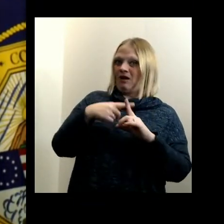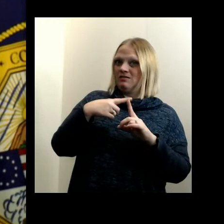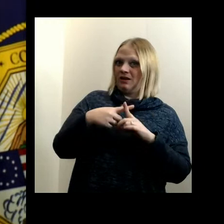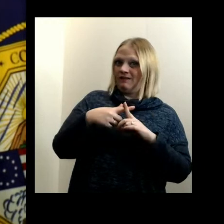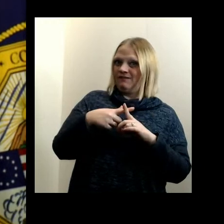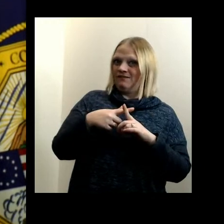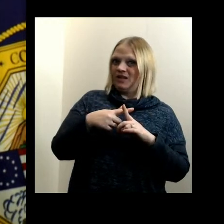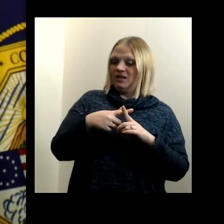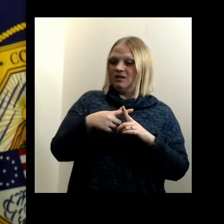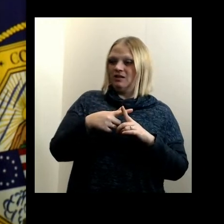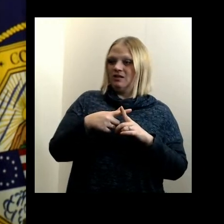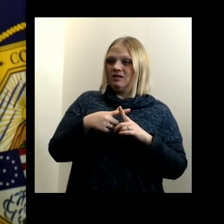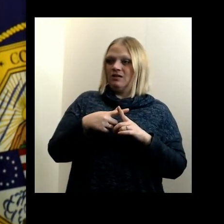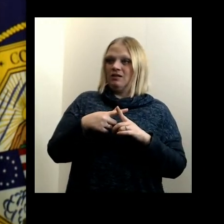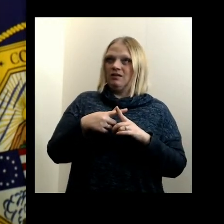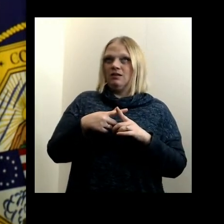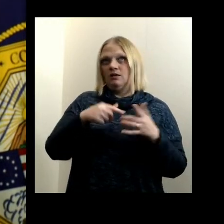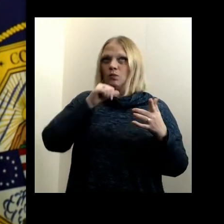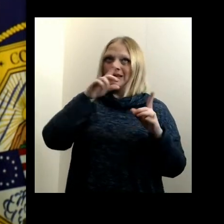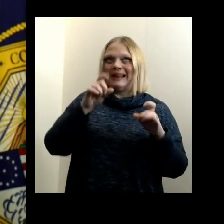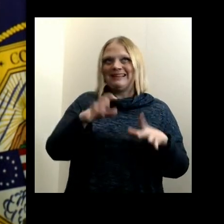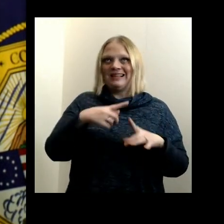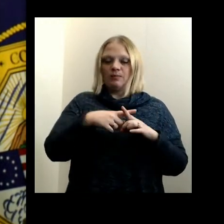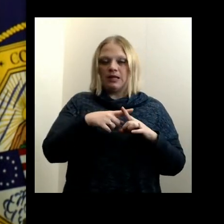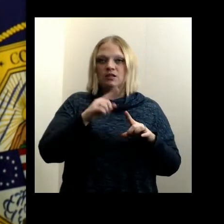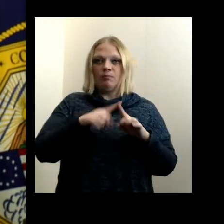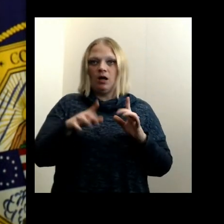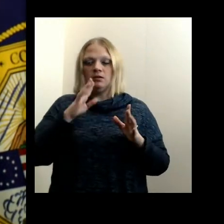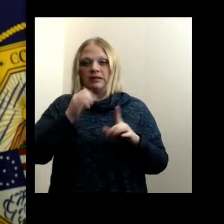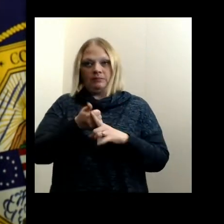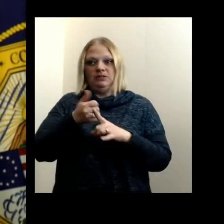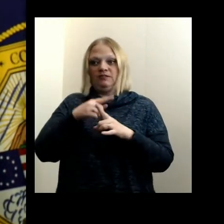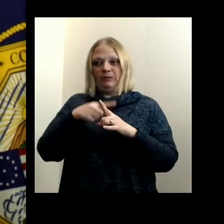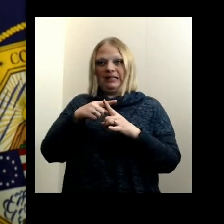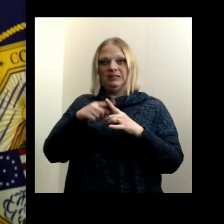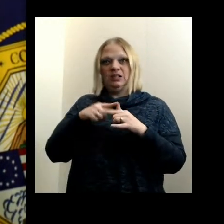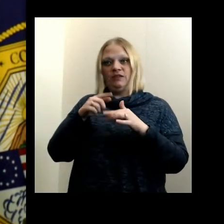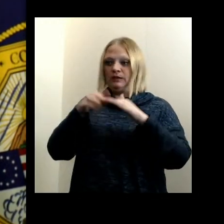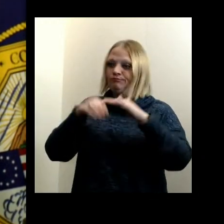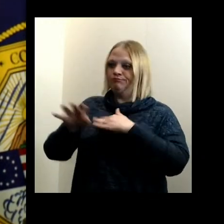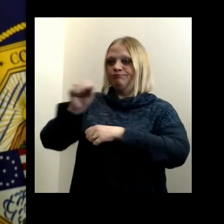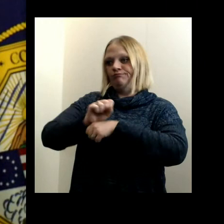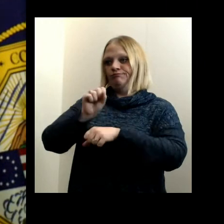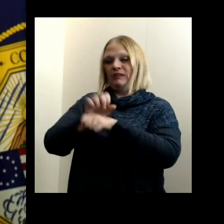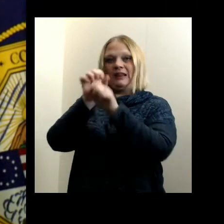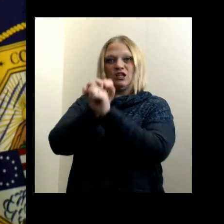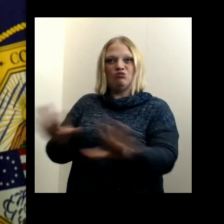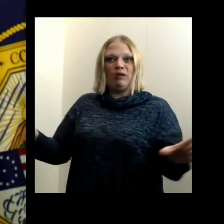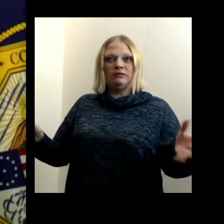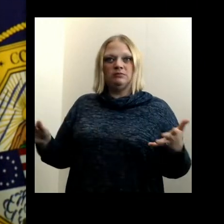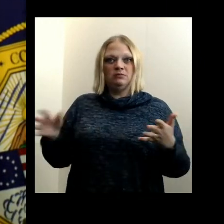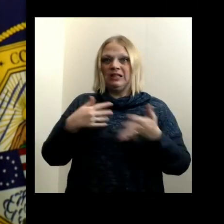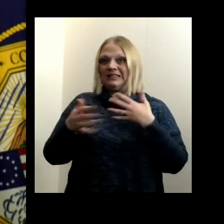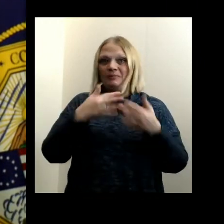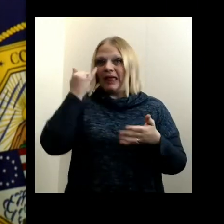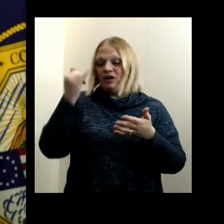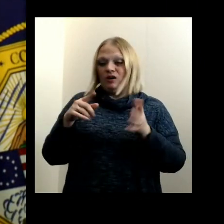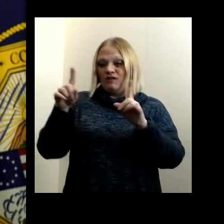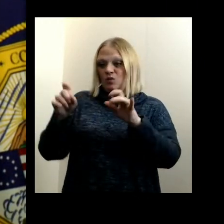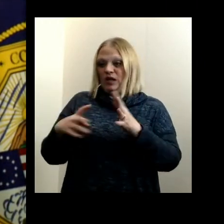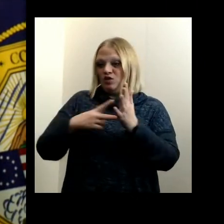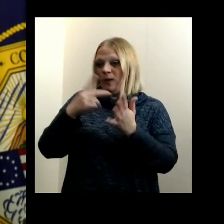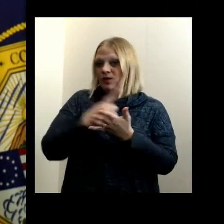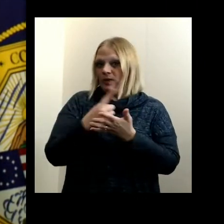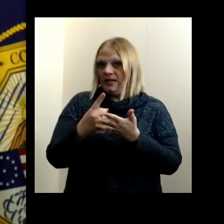and then, or who were, I shouldn't say tested positive, but who were positive and spread it in a facility. Even if you're testing a facility twice a week, there's still a